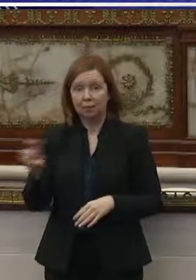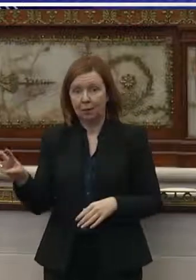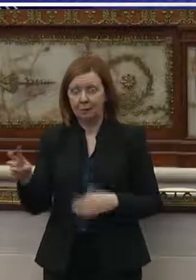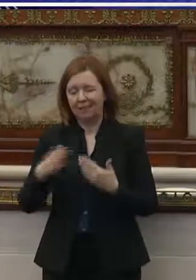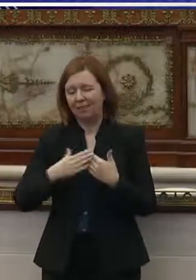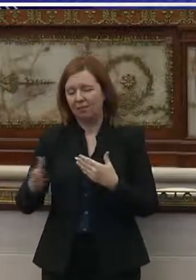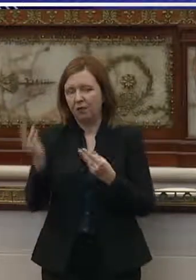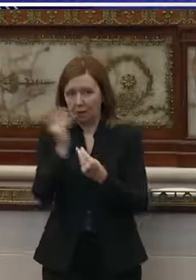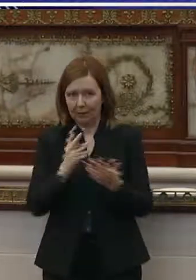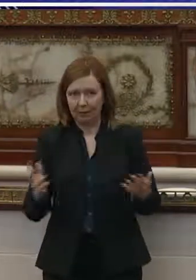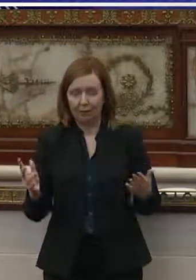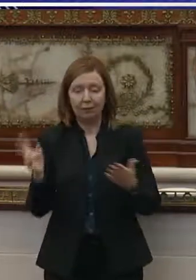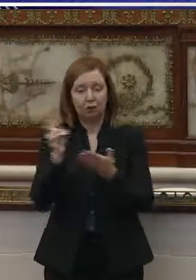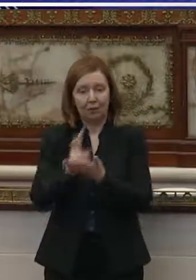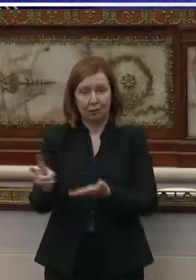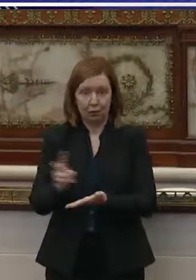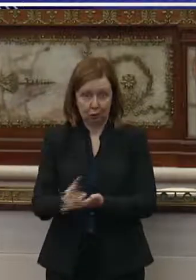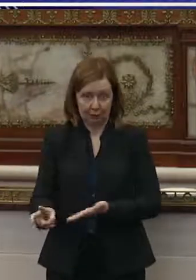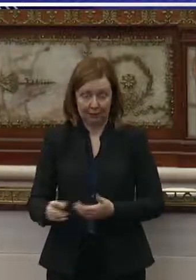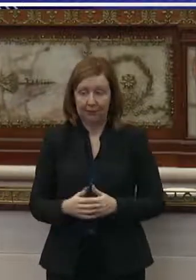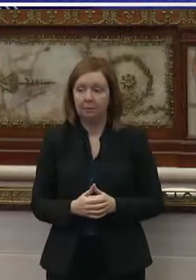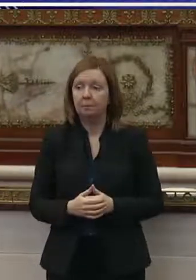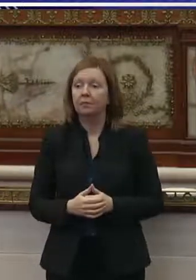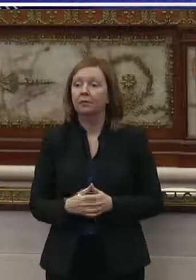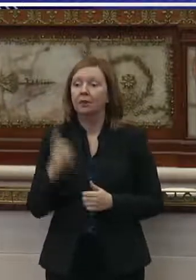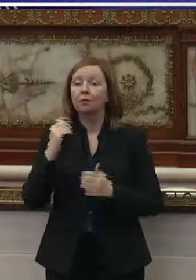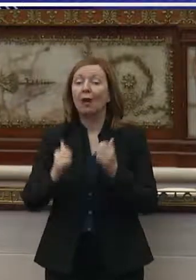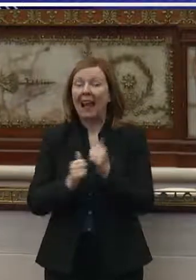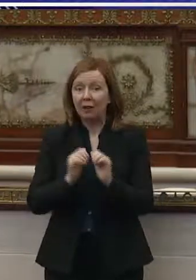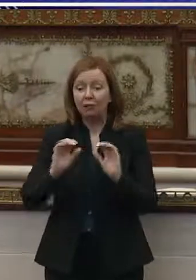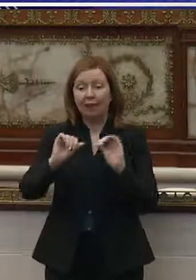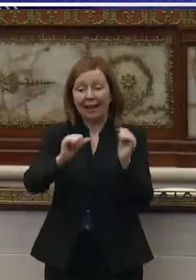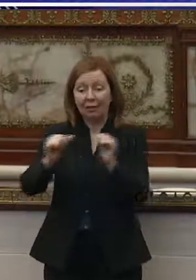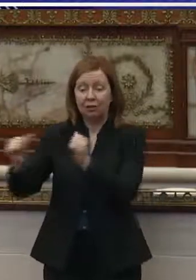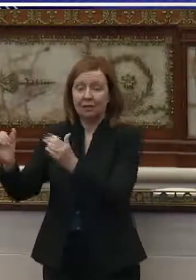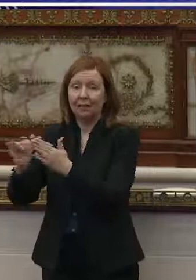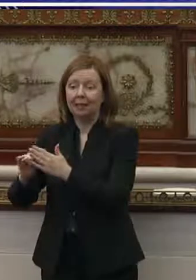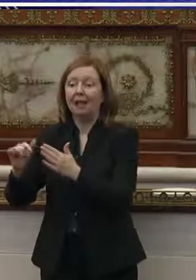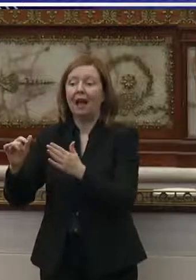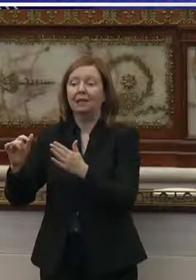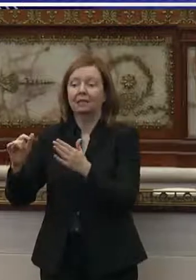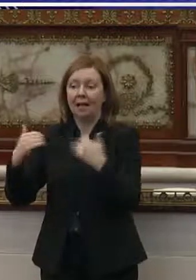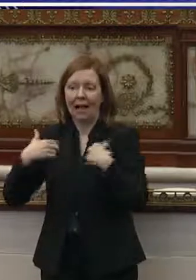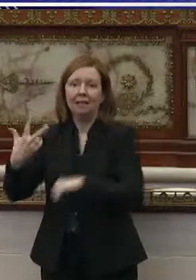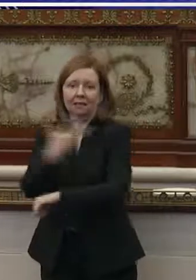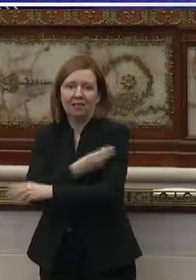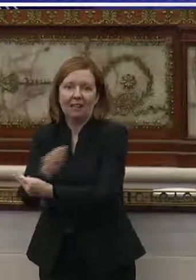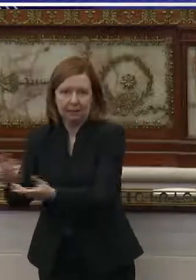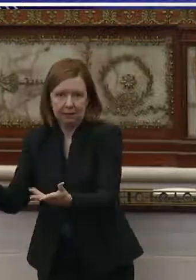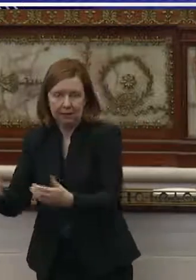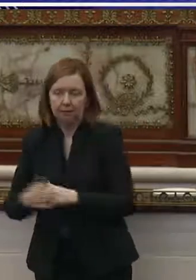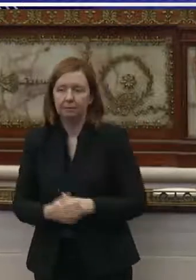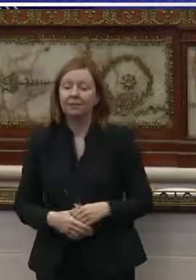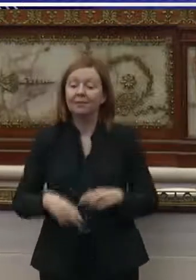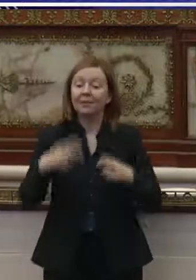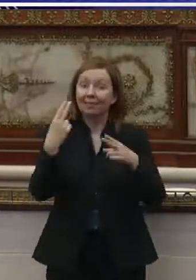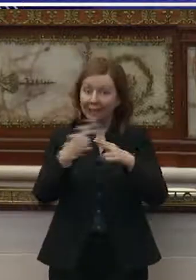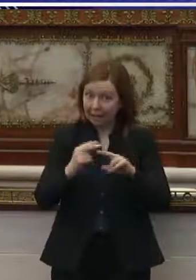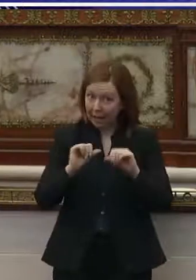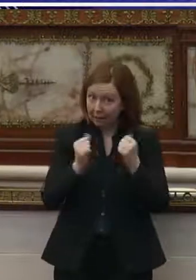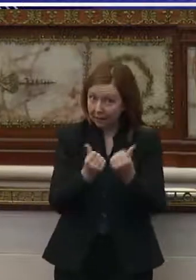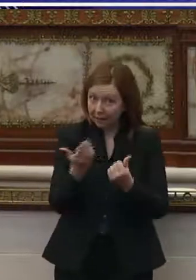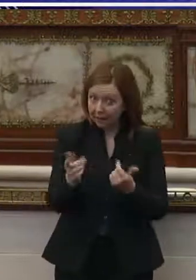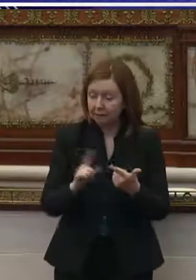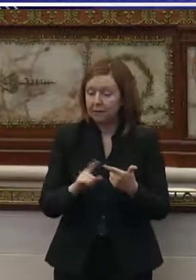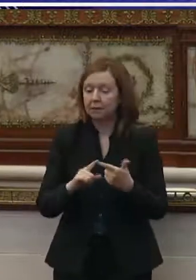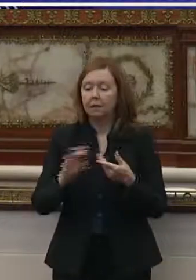following information every 2 weeks for every entity to which vaccines have been distributed. The name of the entity,